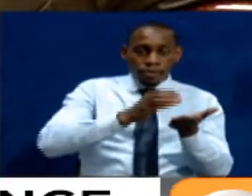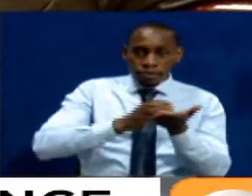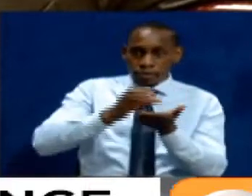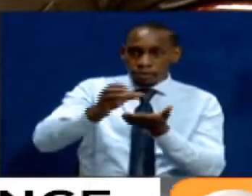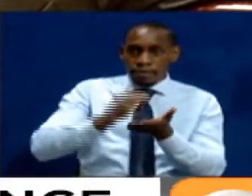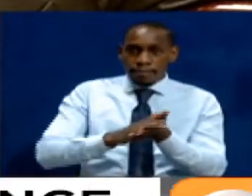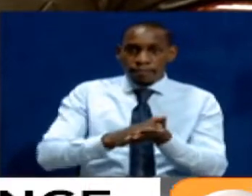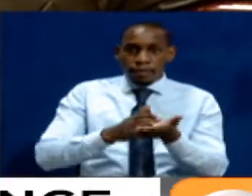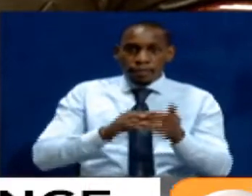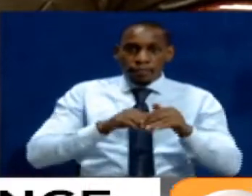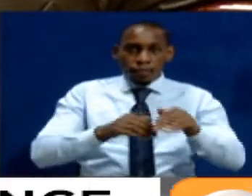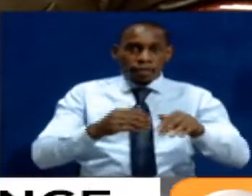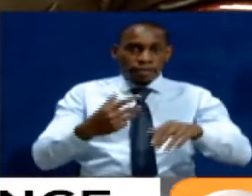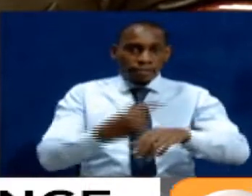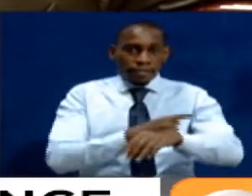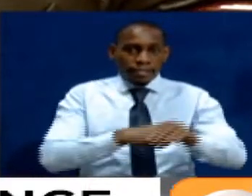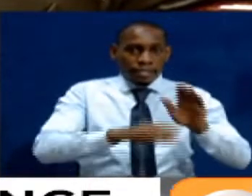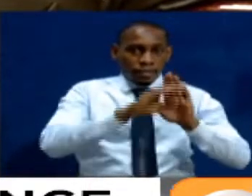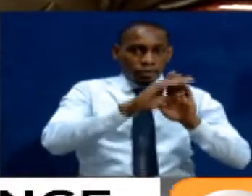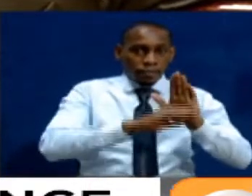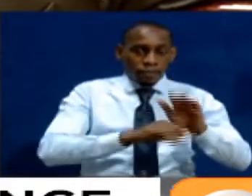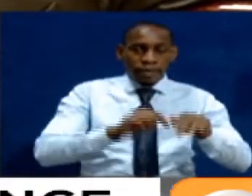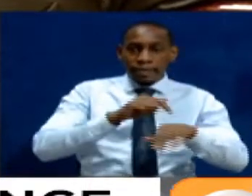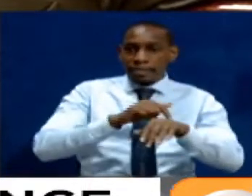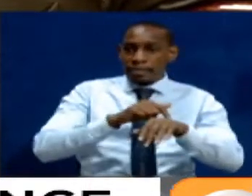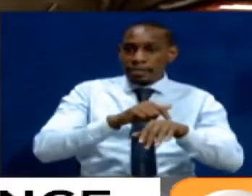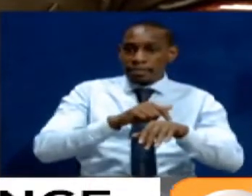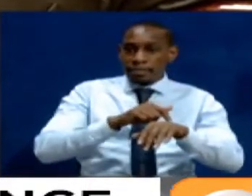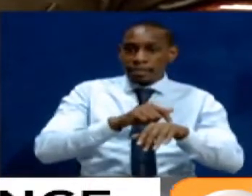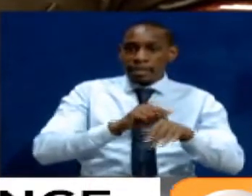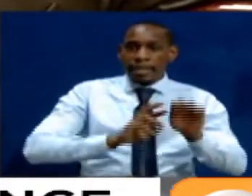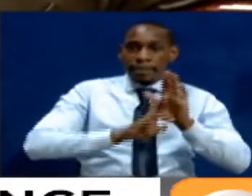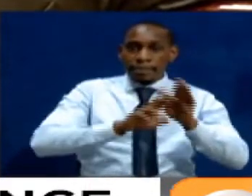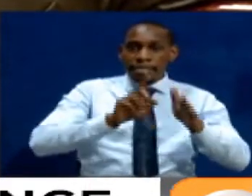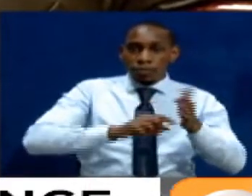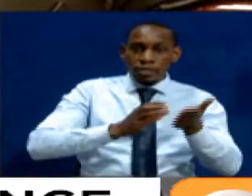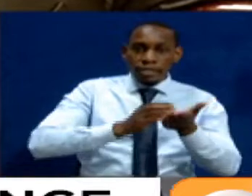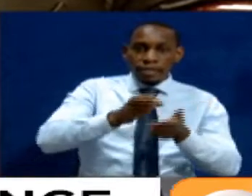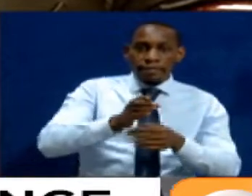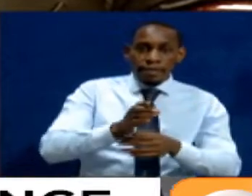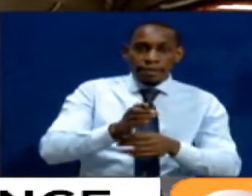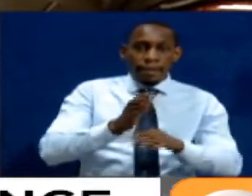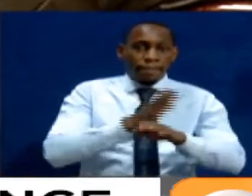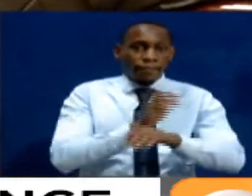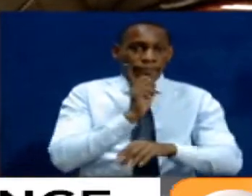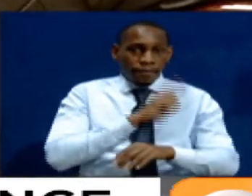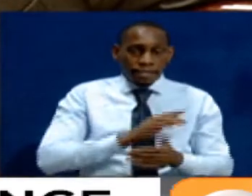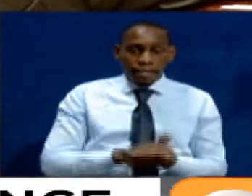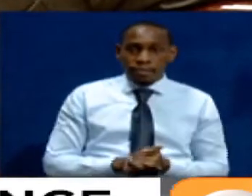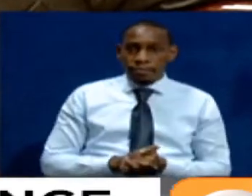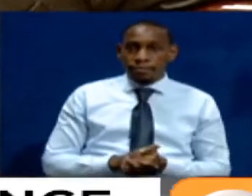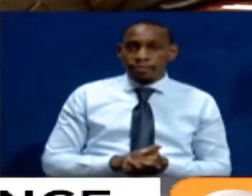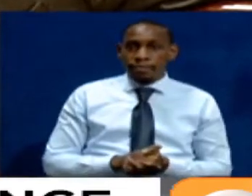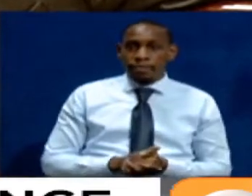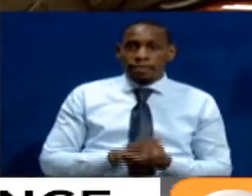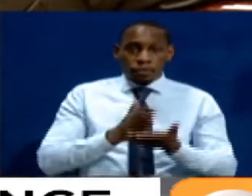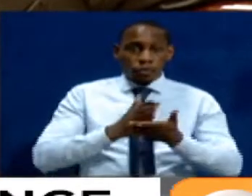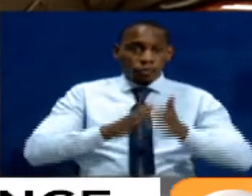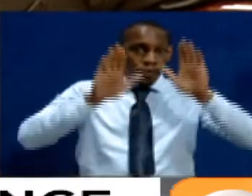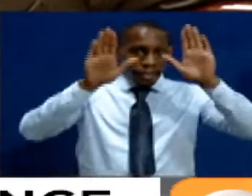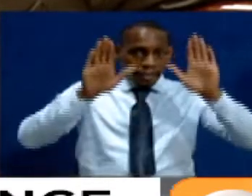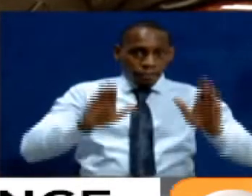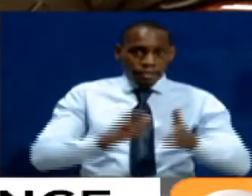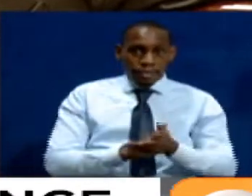through the vaccination posts when they account for what was given and it goes. And this is